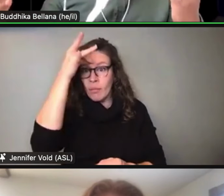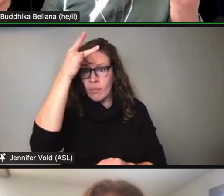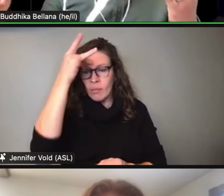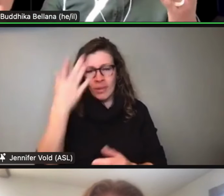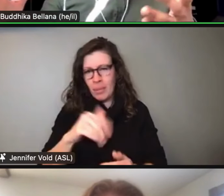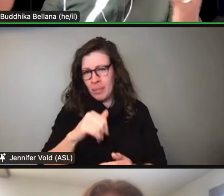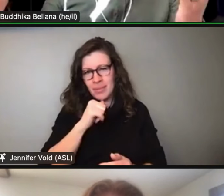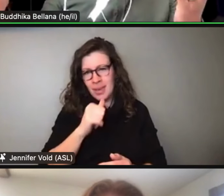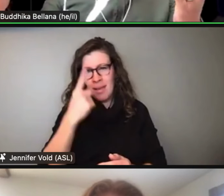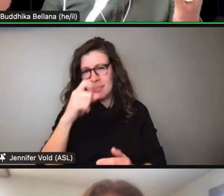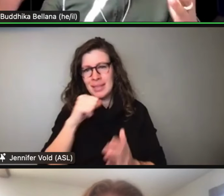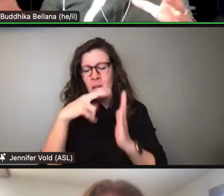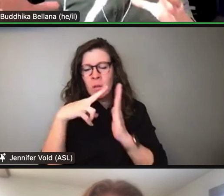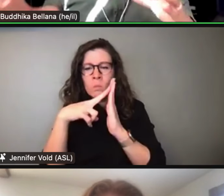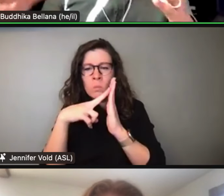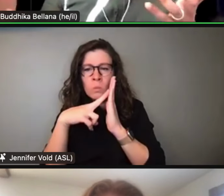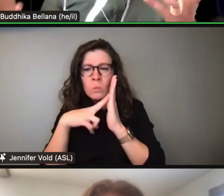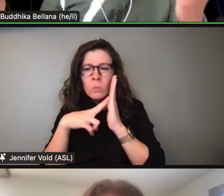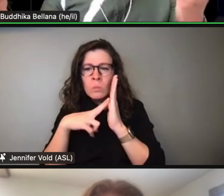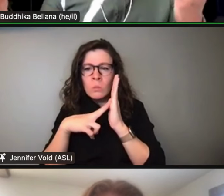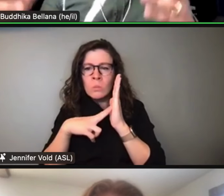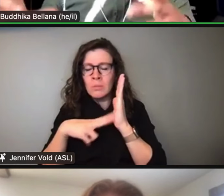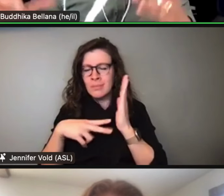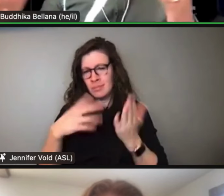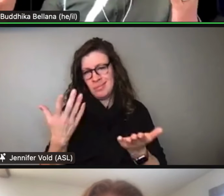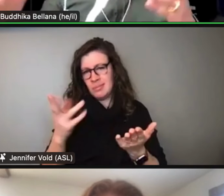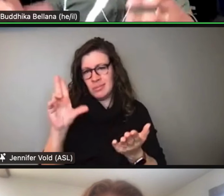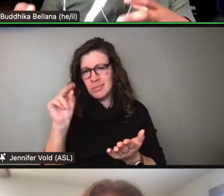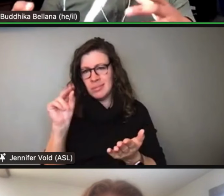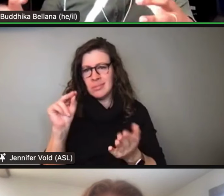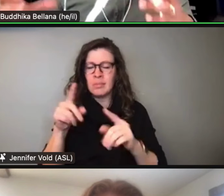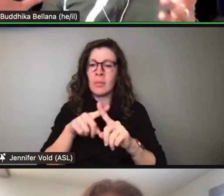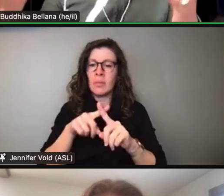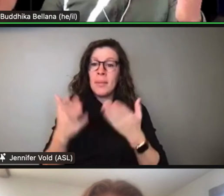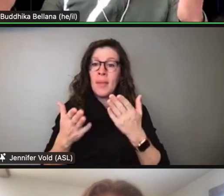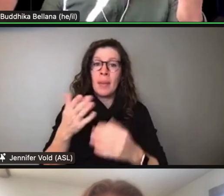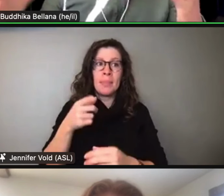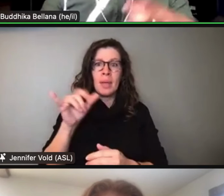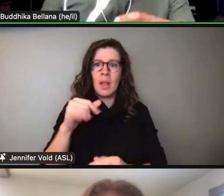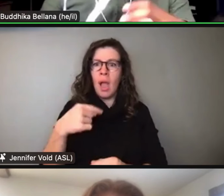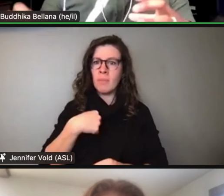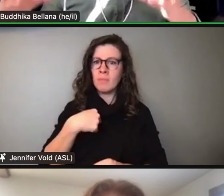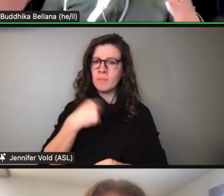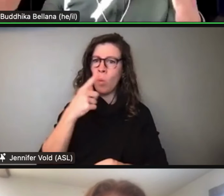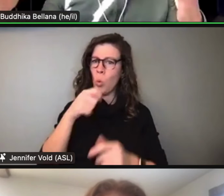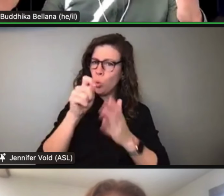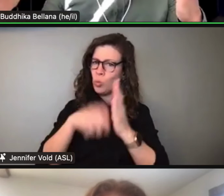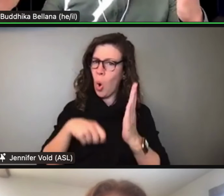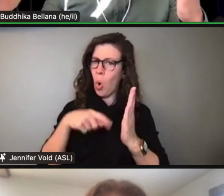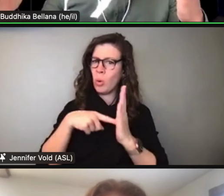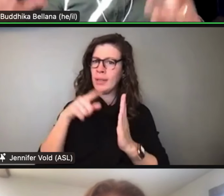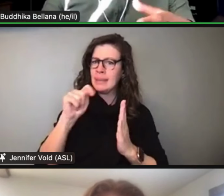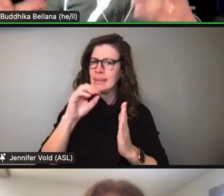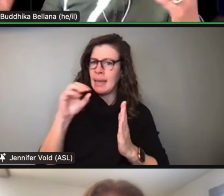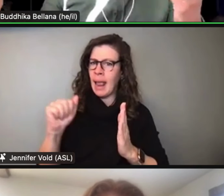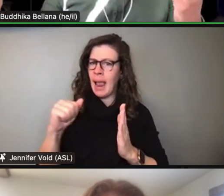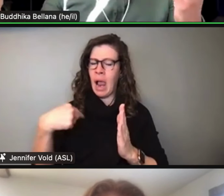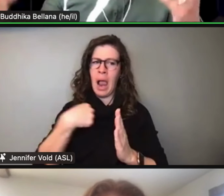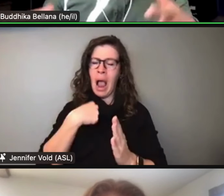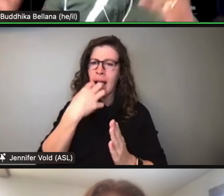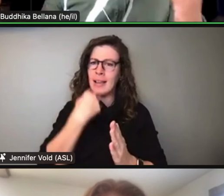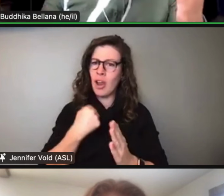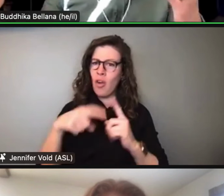so intently or read it at all. But if maybe you were you were the one who wrote it, and like you cared about how it was written, or you